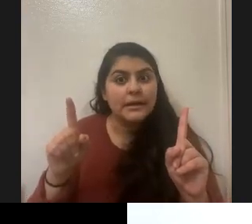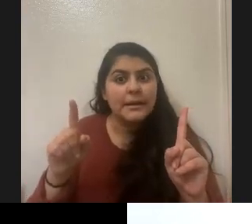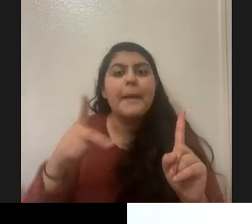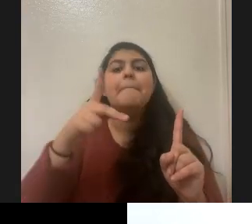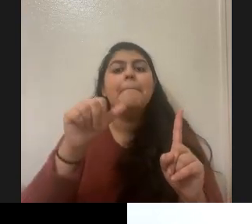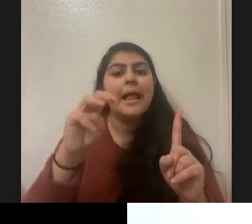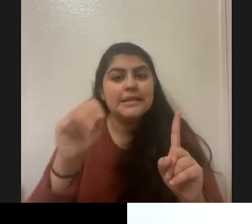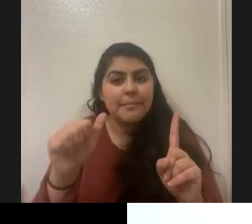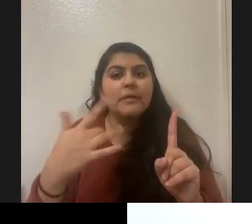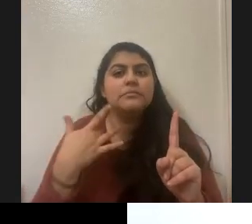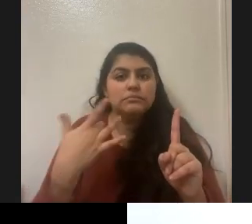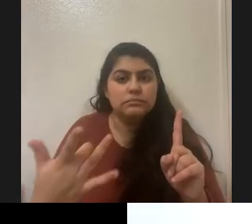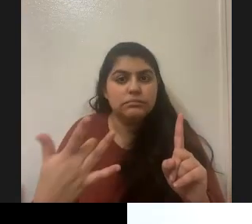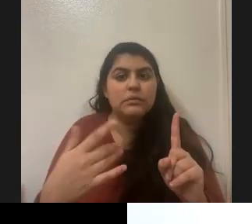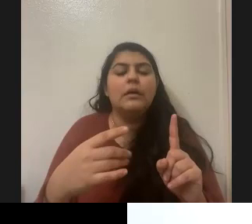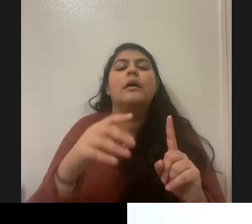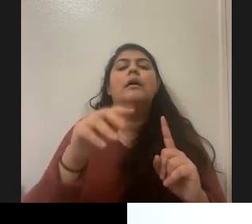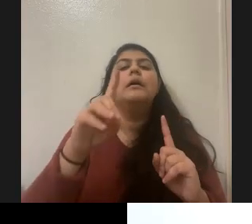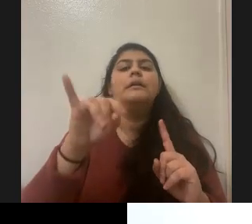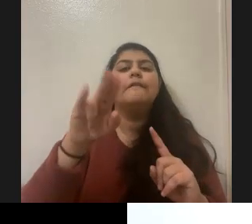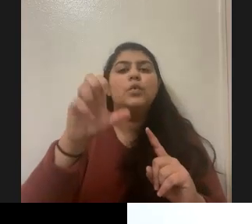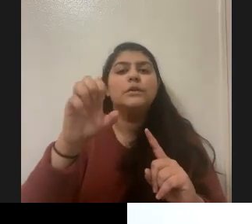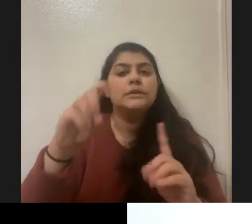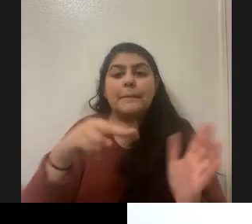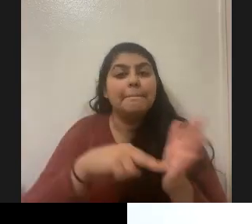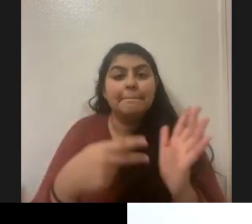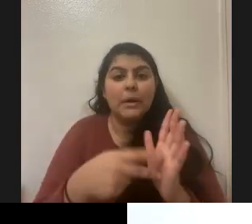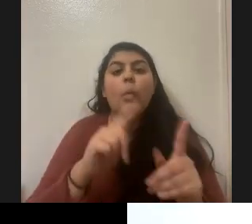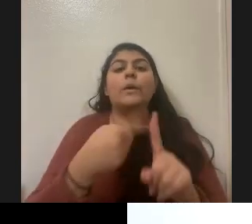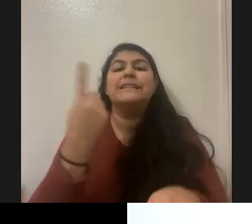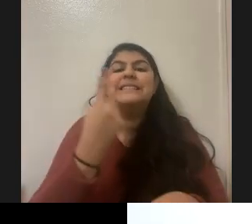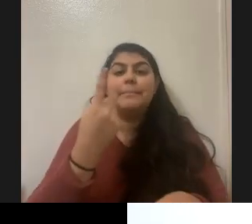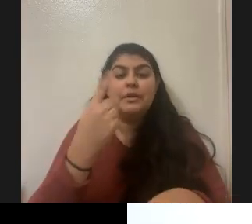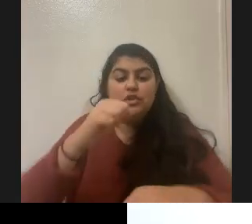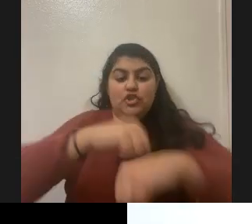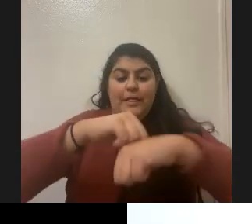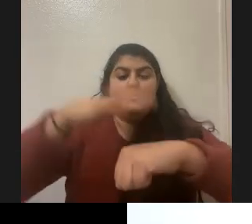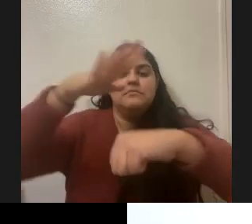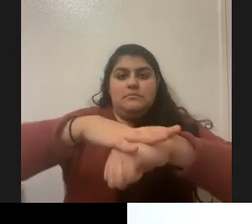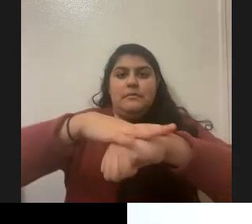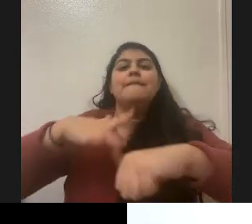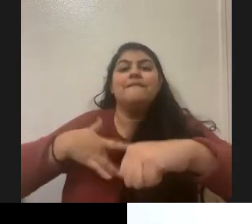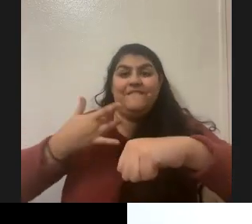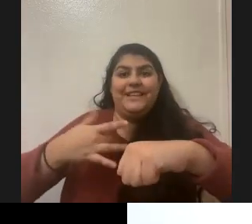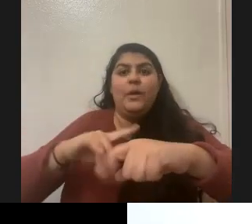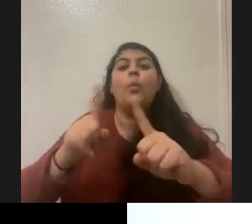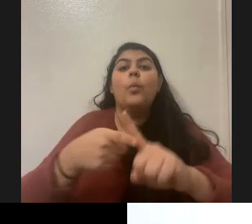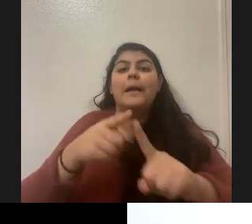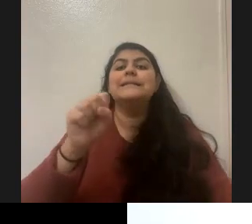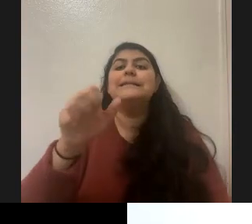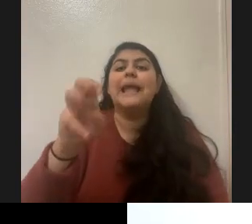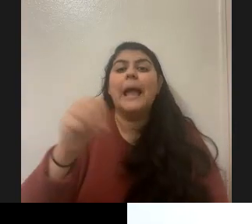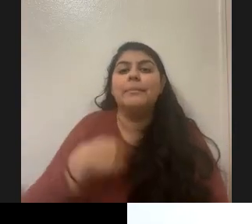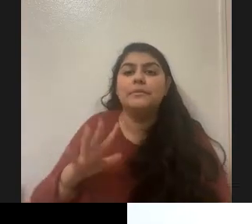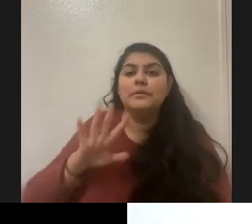actually very diffuse. And what I mean by that is like when you hit something solid, you can feel it, right? When I put my hand through steam or